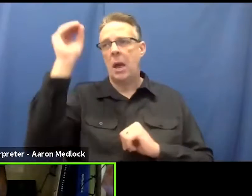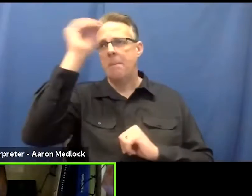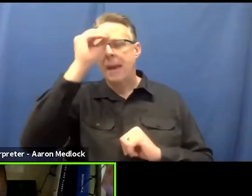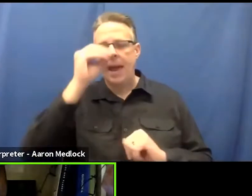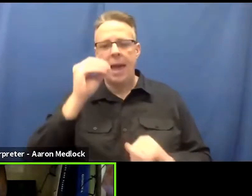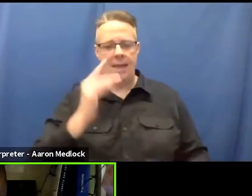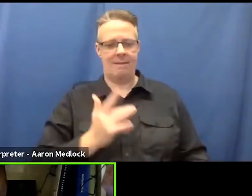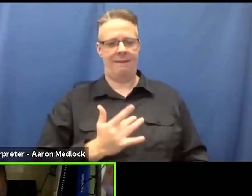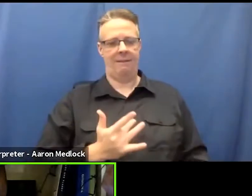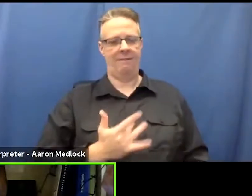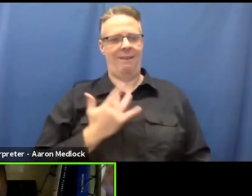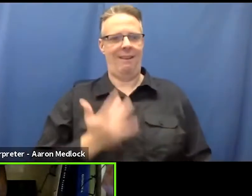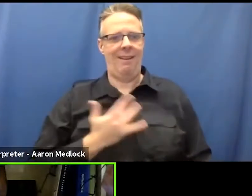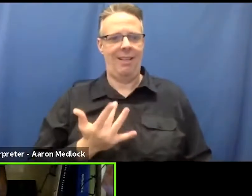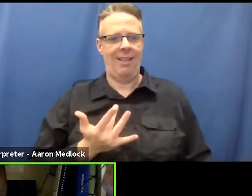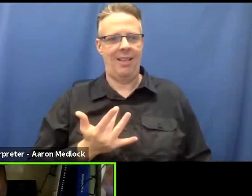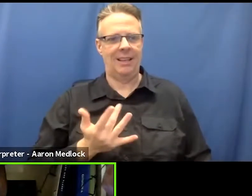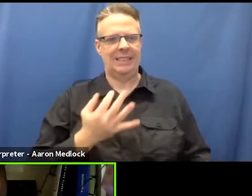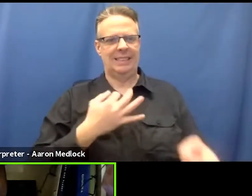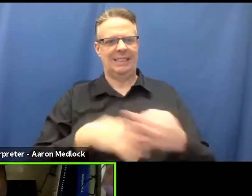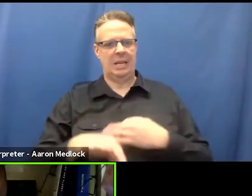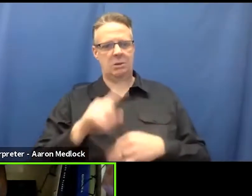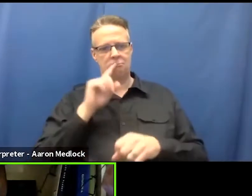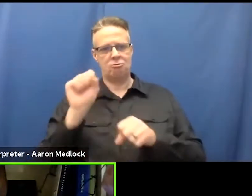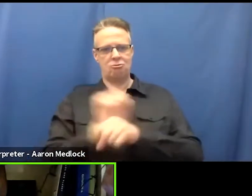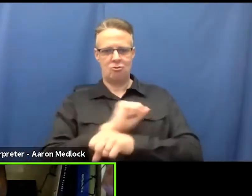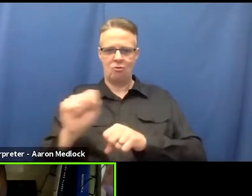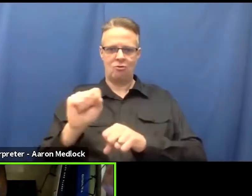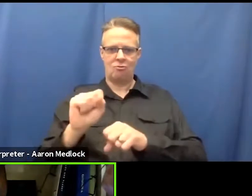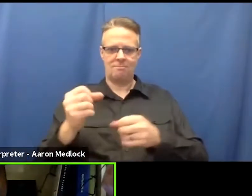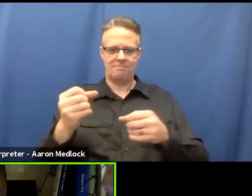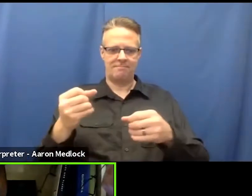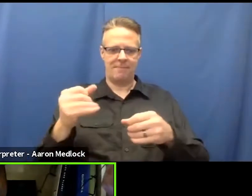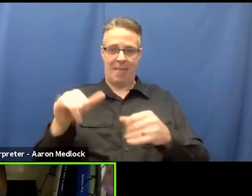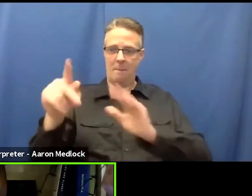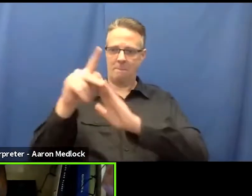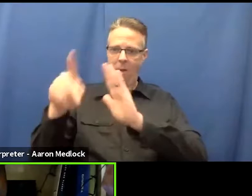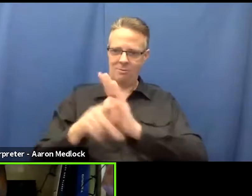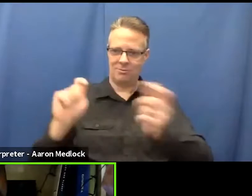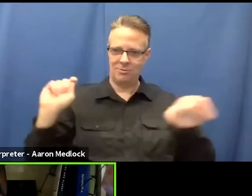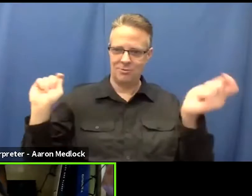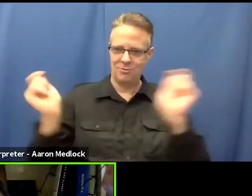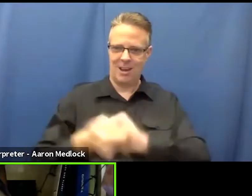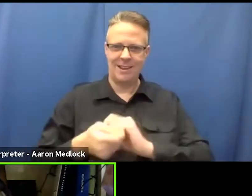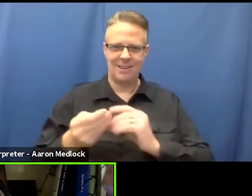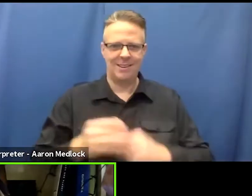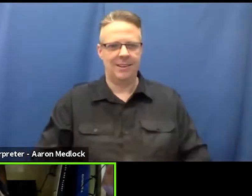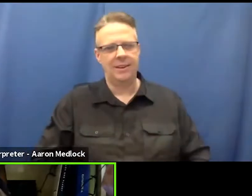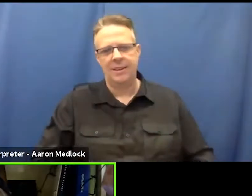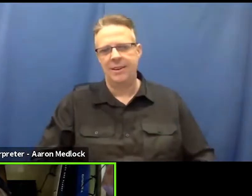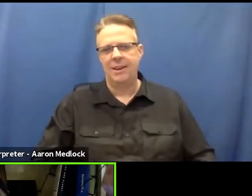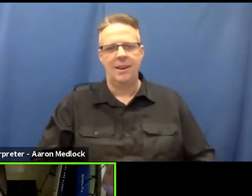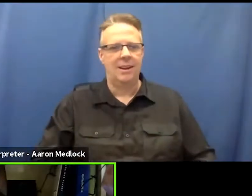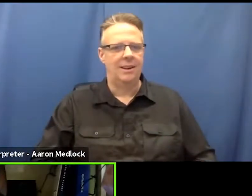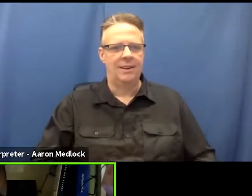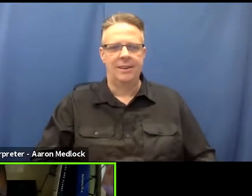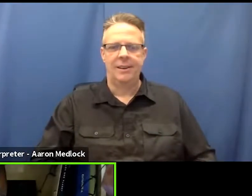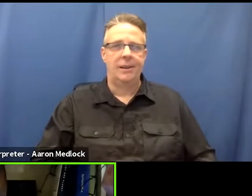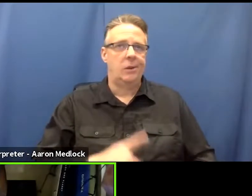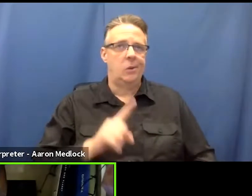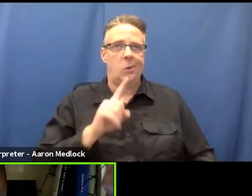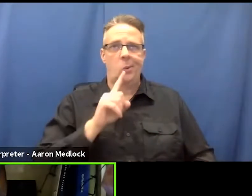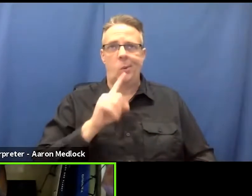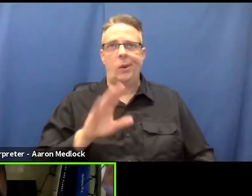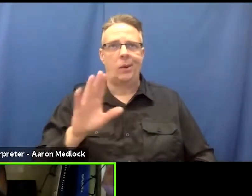feelings, rather than tangible policy change. And it's very tokenistic. It's very tokenistic.